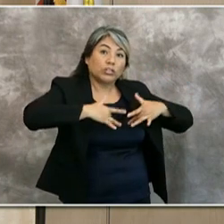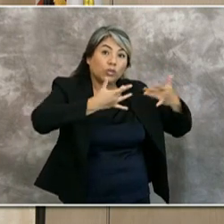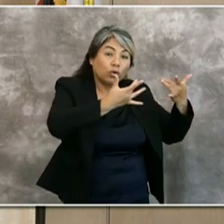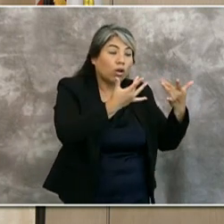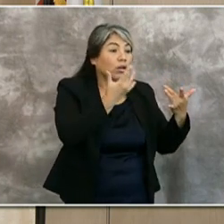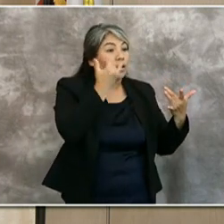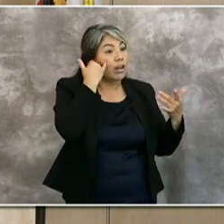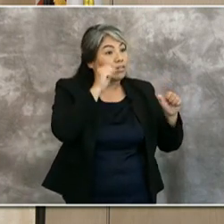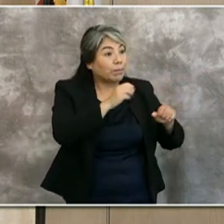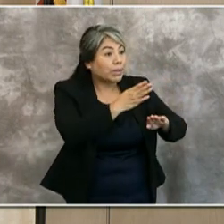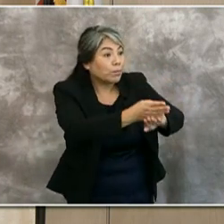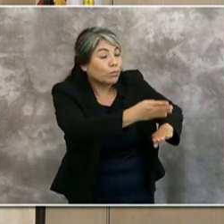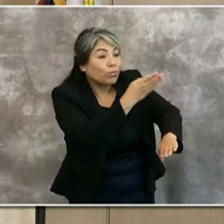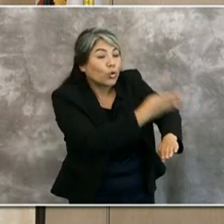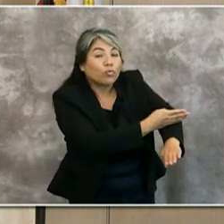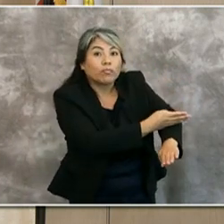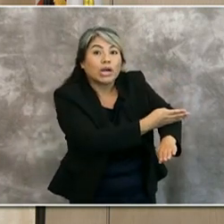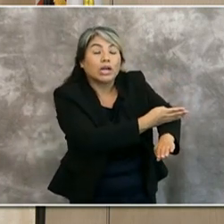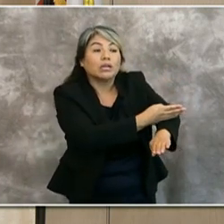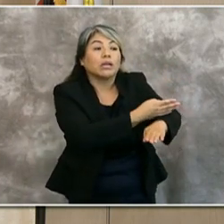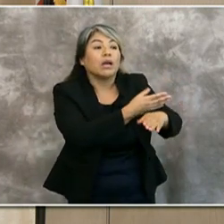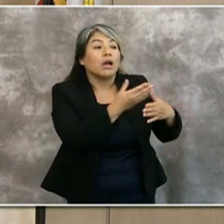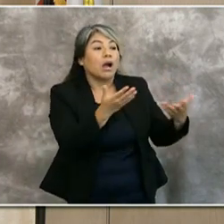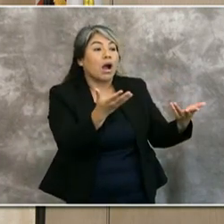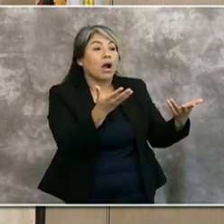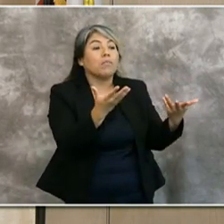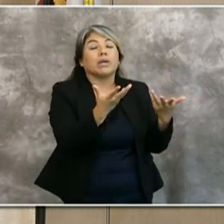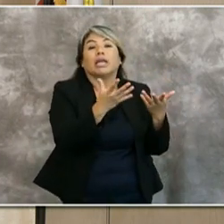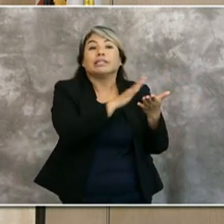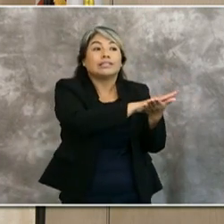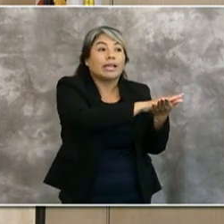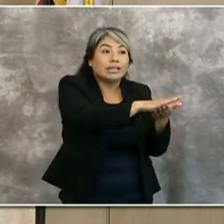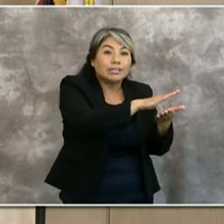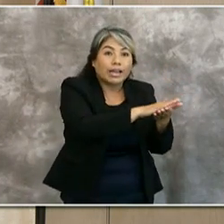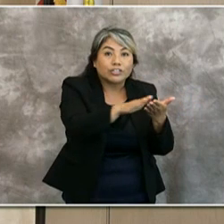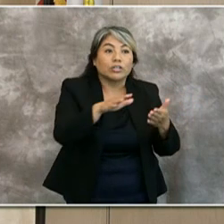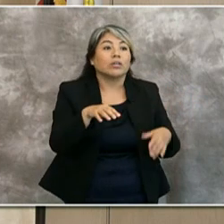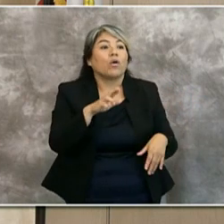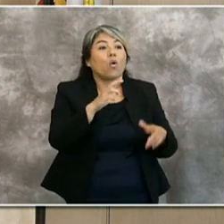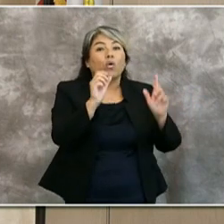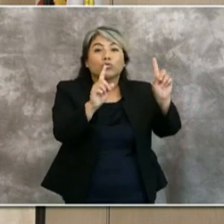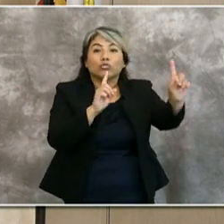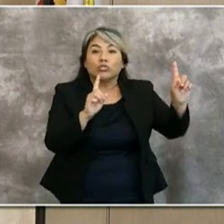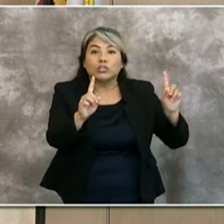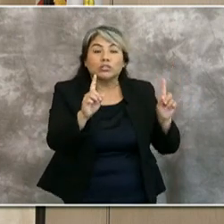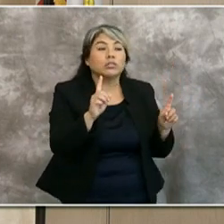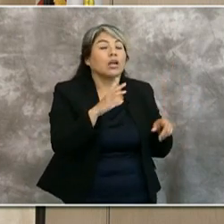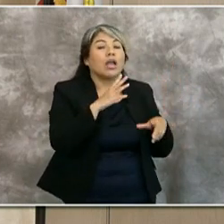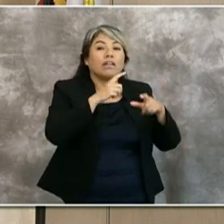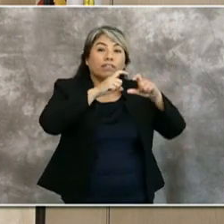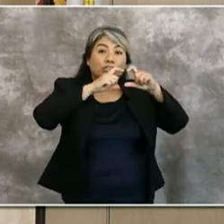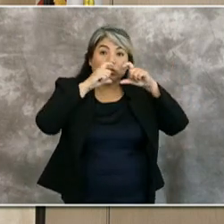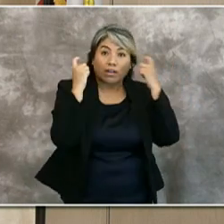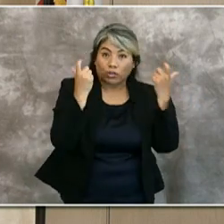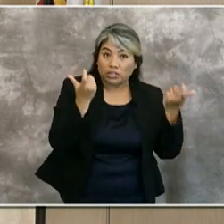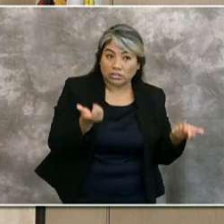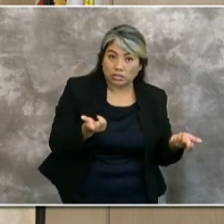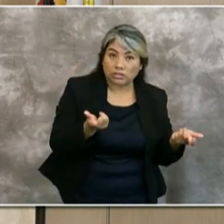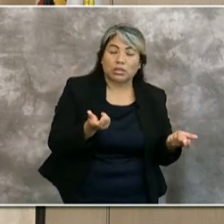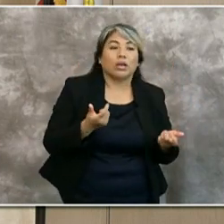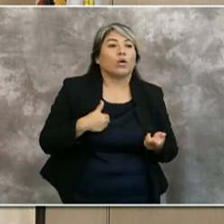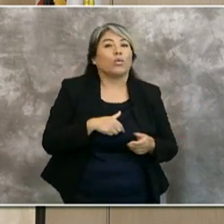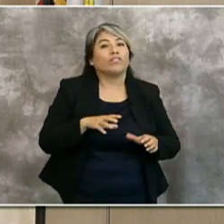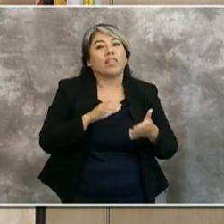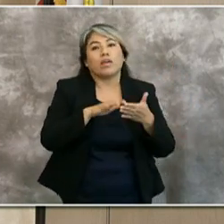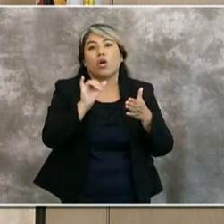there can be improvement in the sanitation, social distancing, and facial coverings. We've done